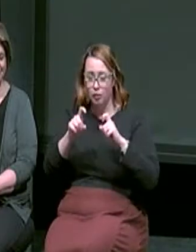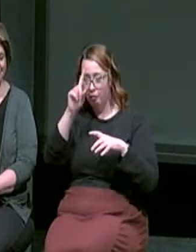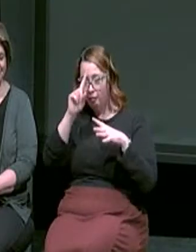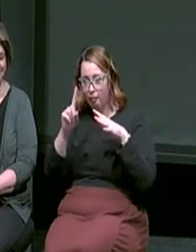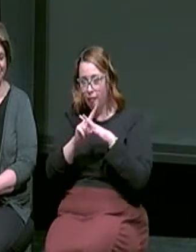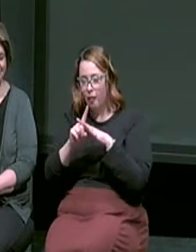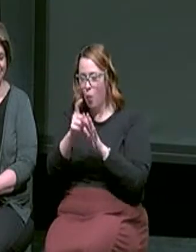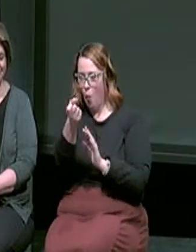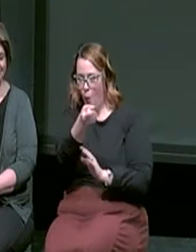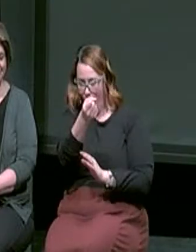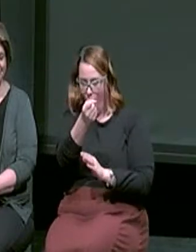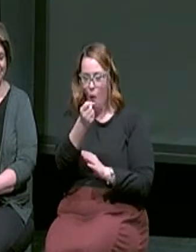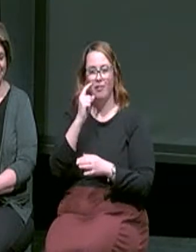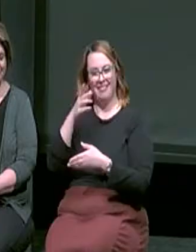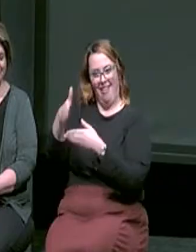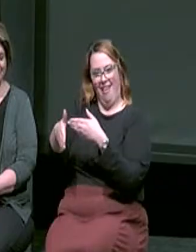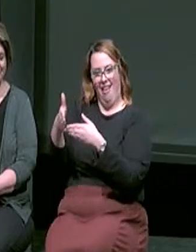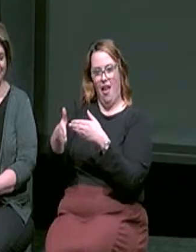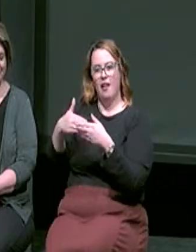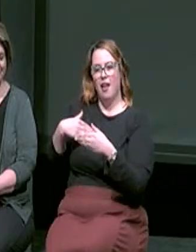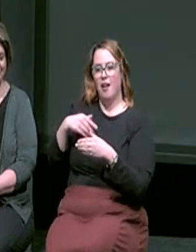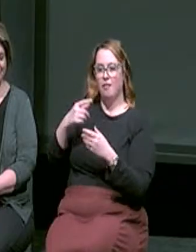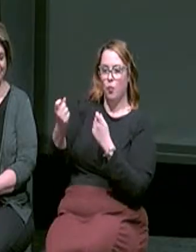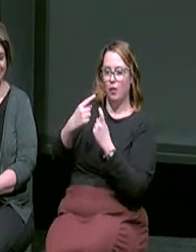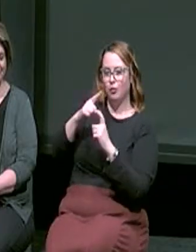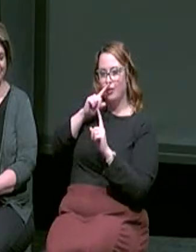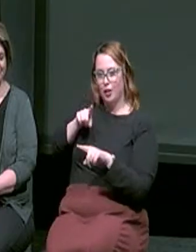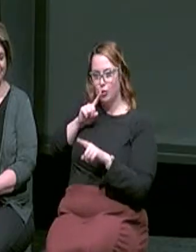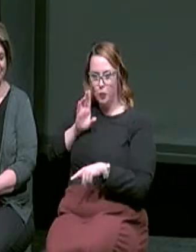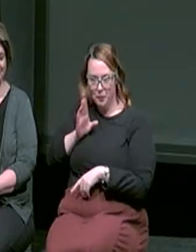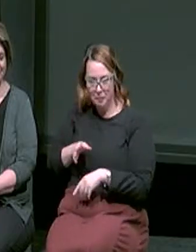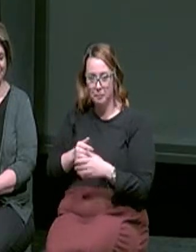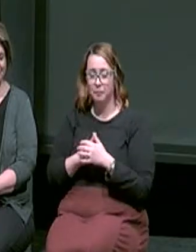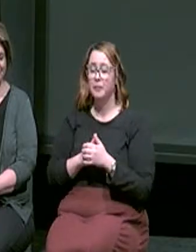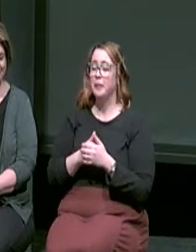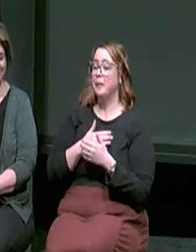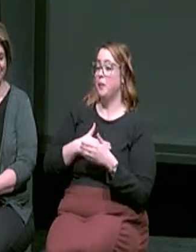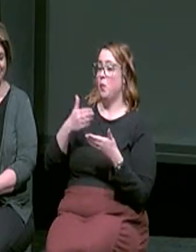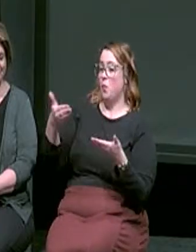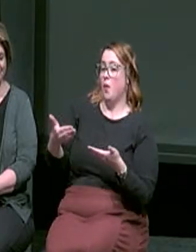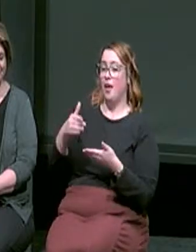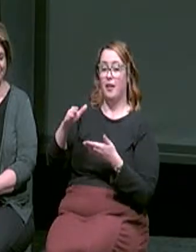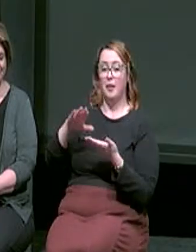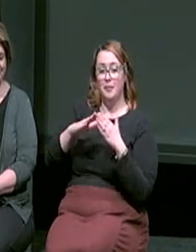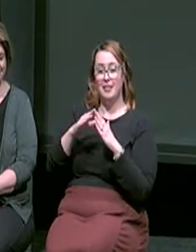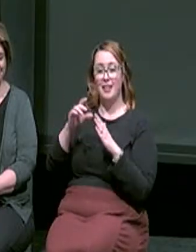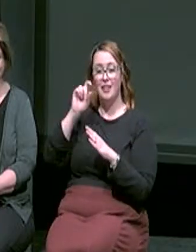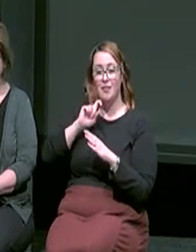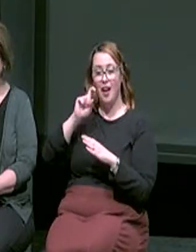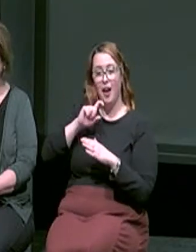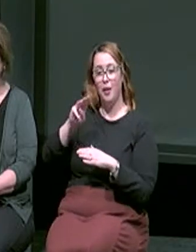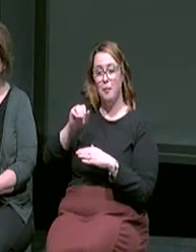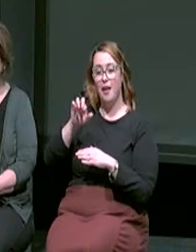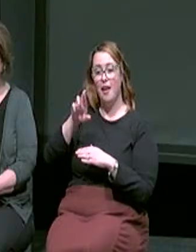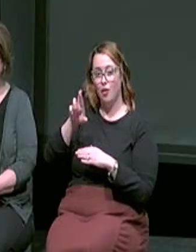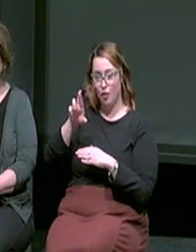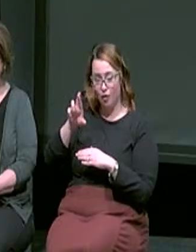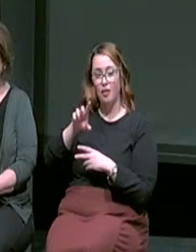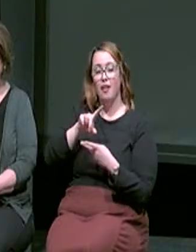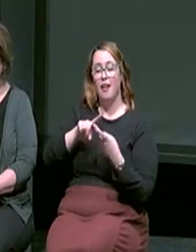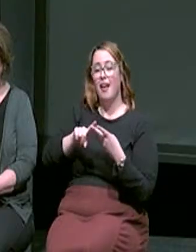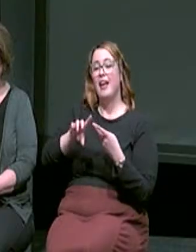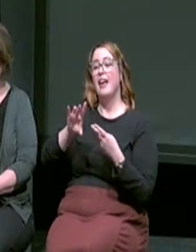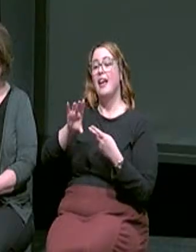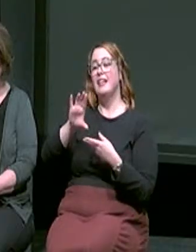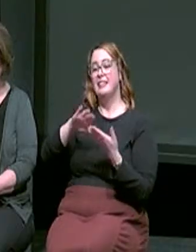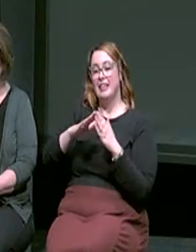a question and answer period. Now, I'd like to please welcome the City of Akron Mayor Shamus Malik, followed by the City